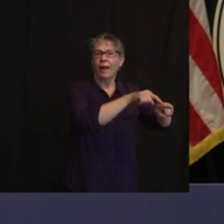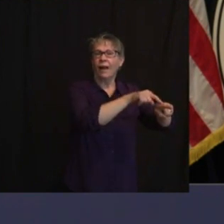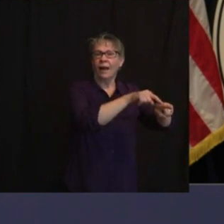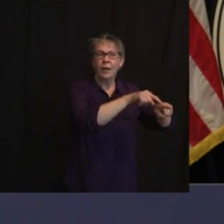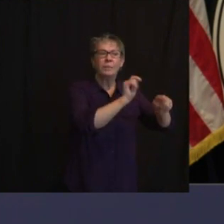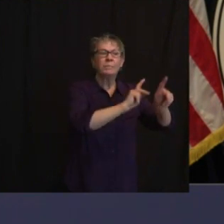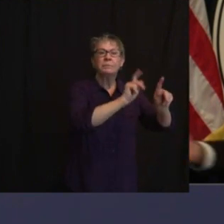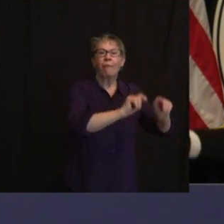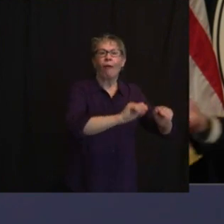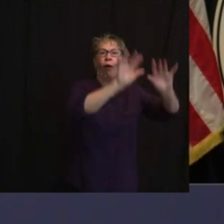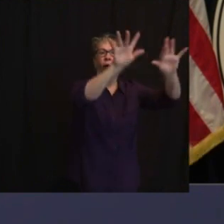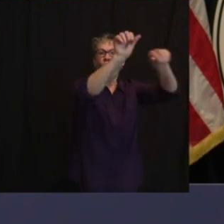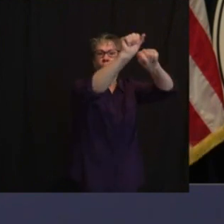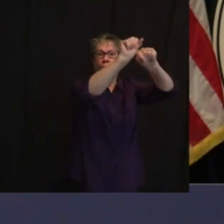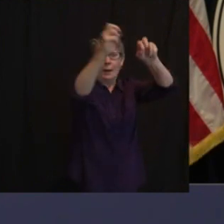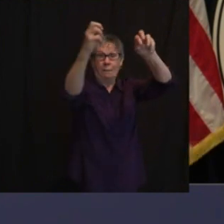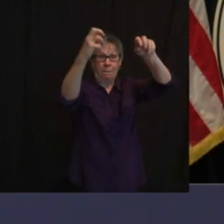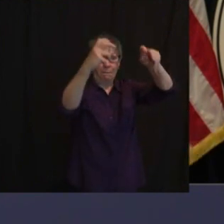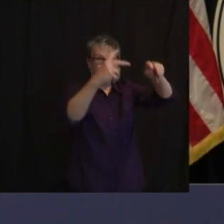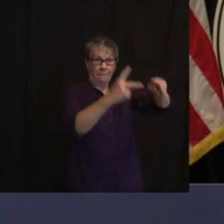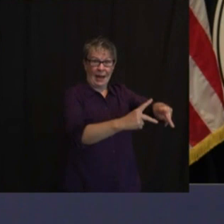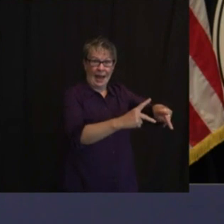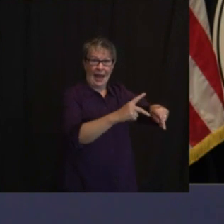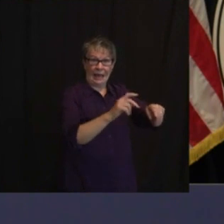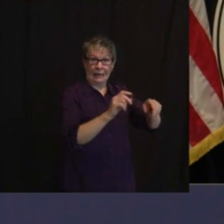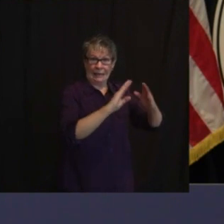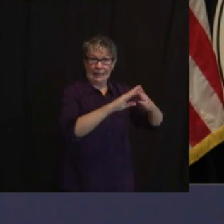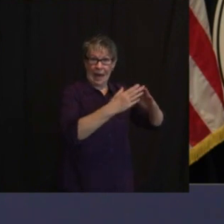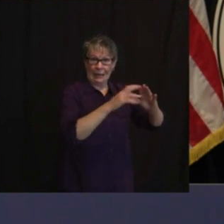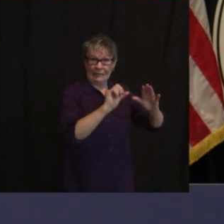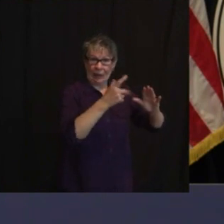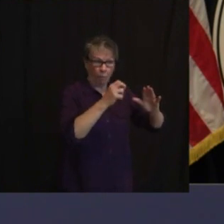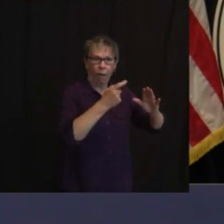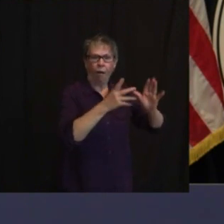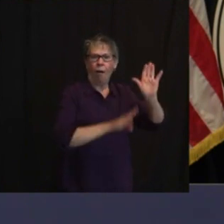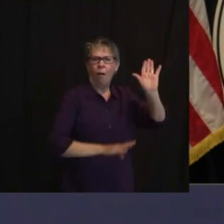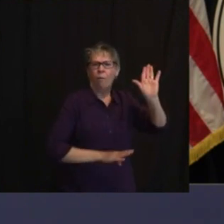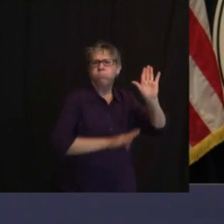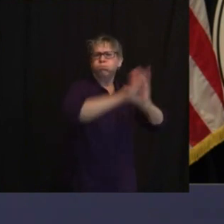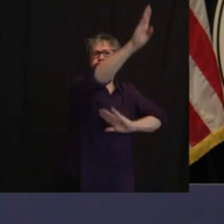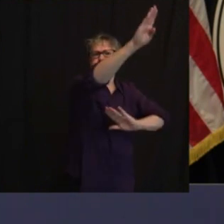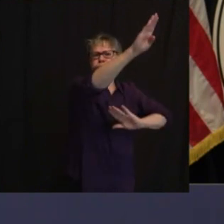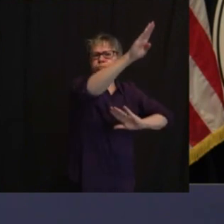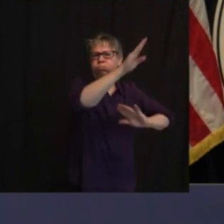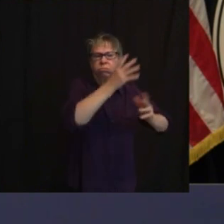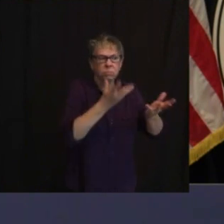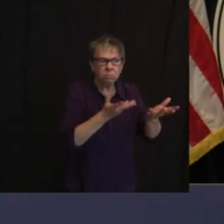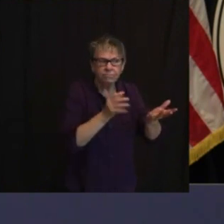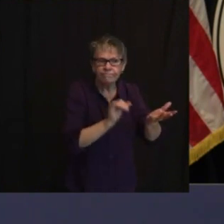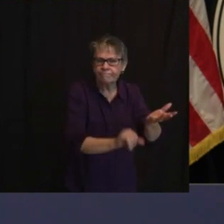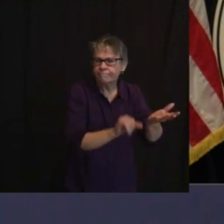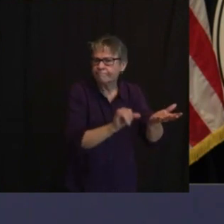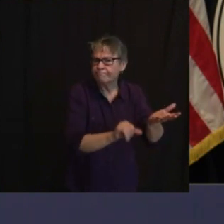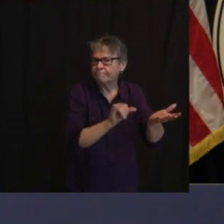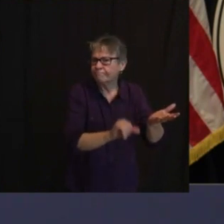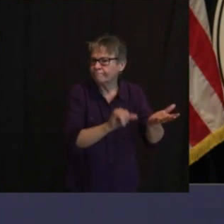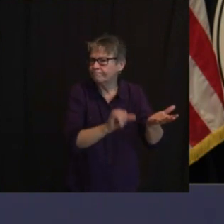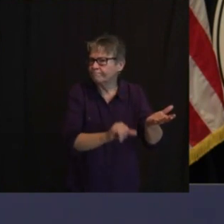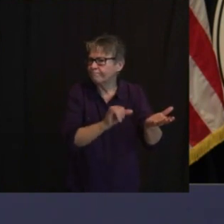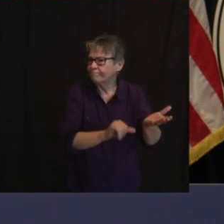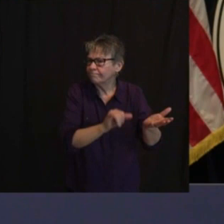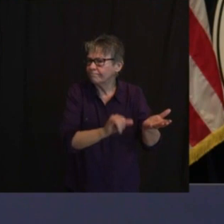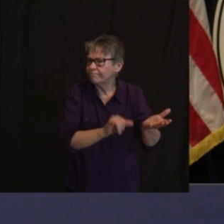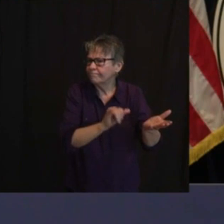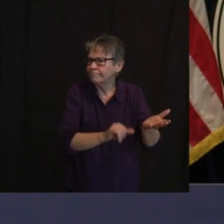warmer weather, where we've got folks coming in to help our farms up and down the state, especially in the south. And it's going to